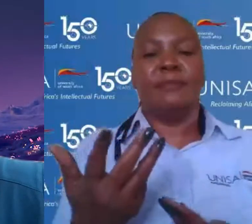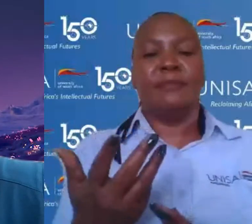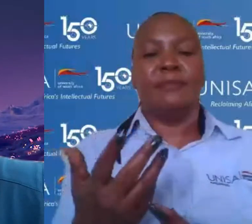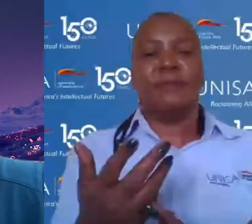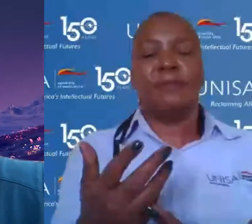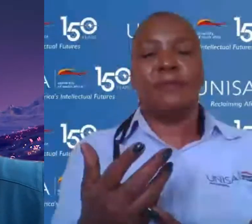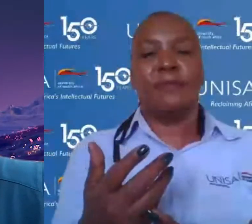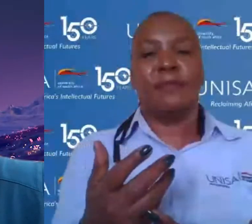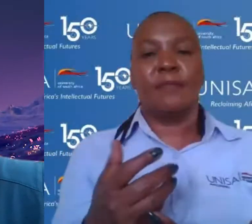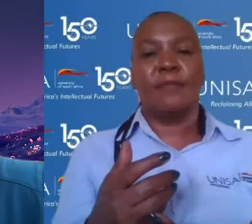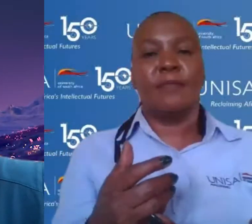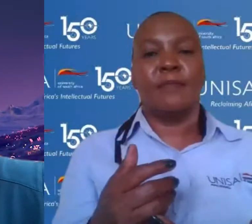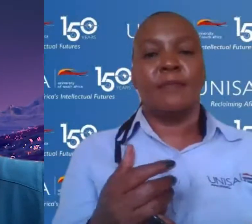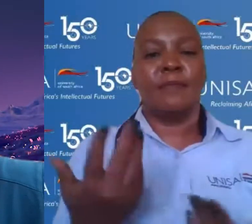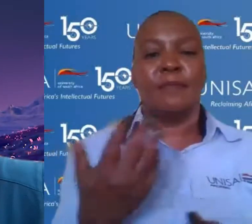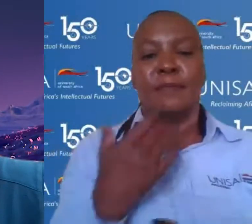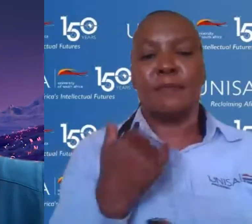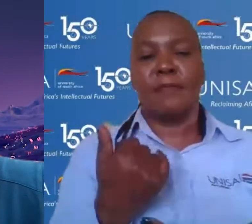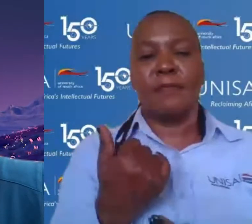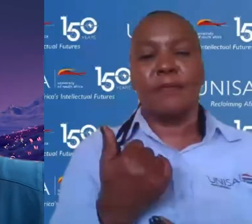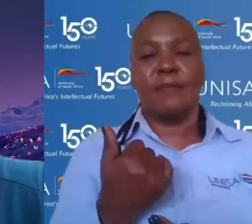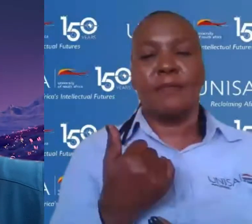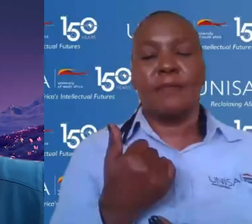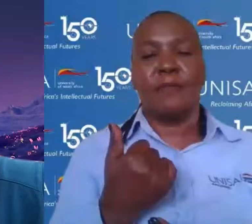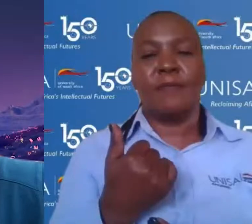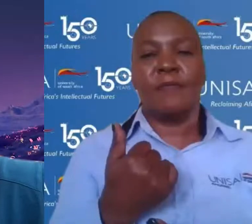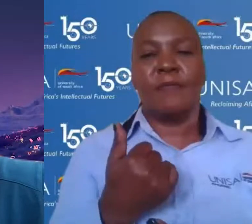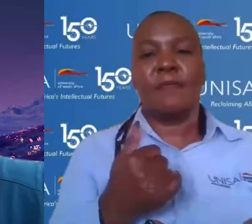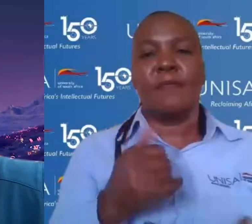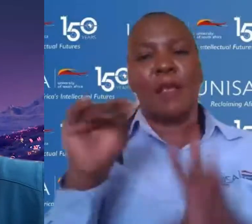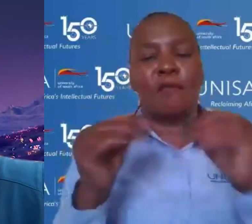ask for more accurate information.